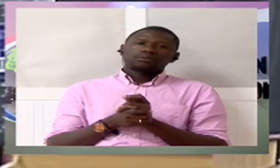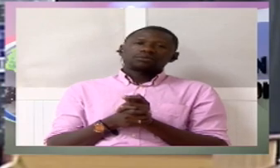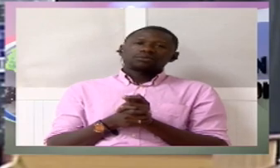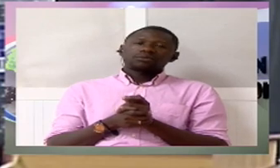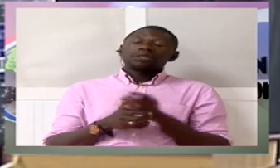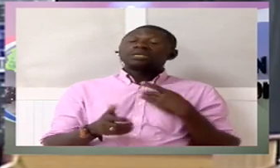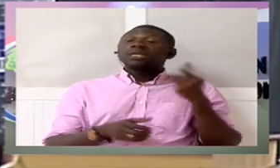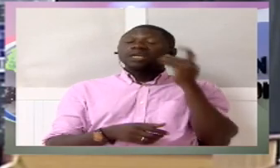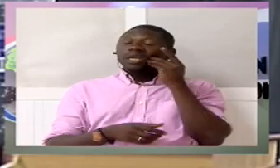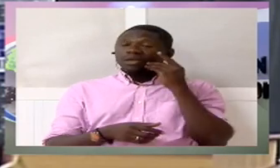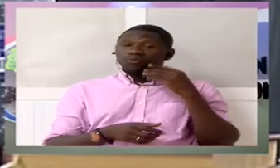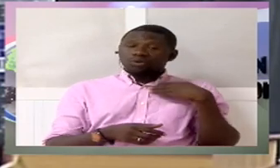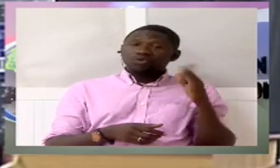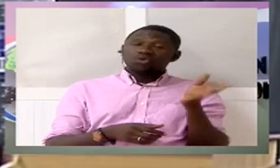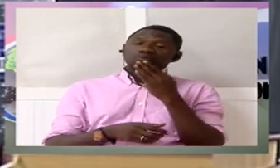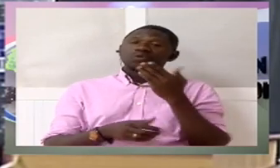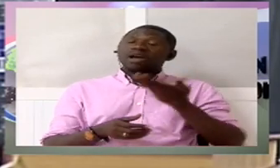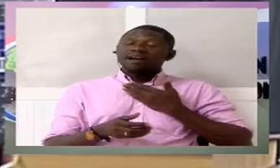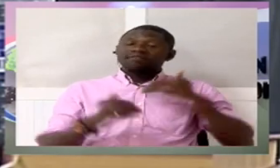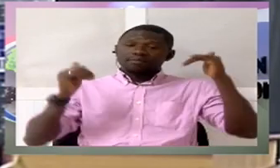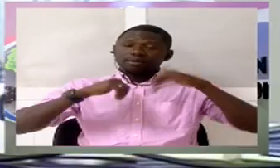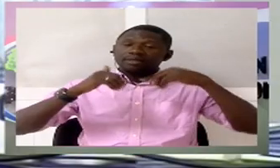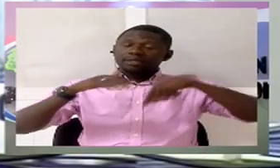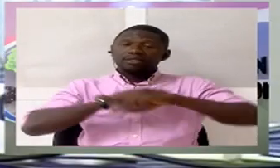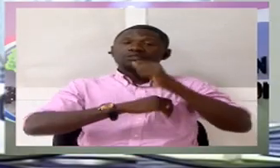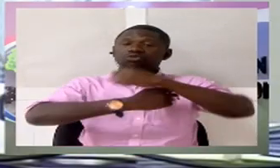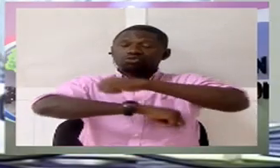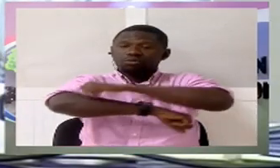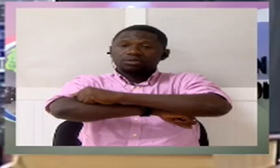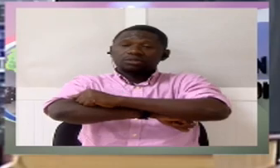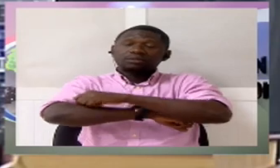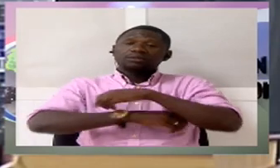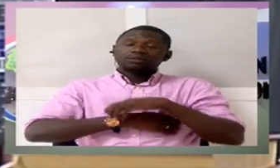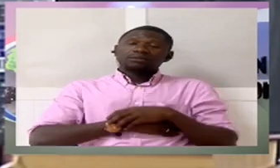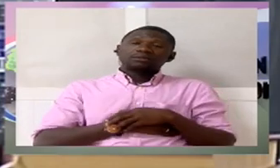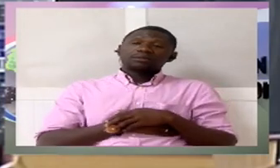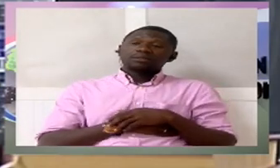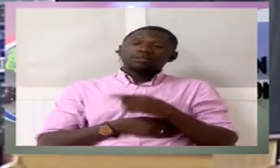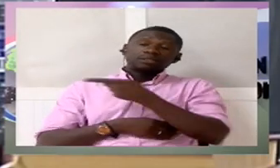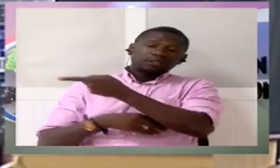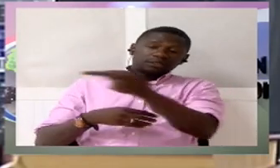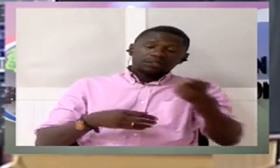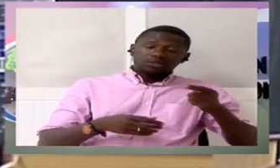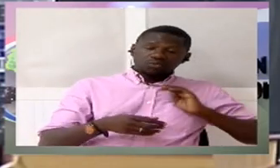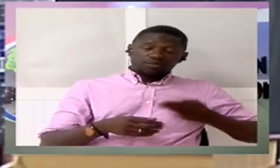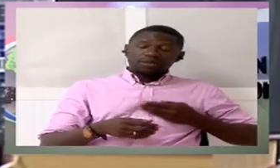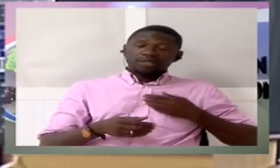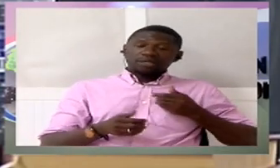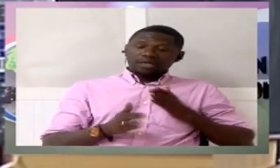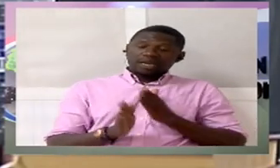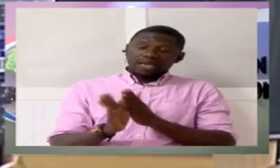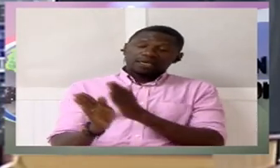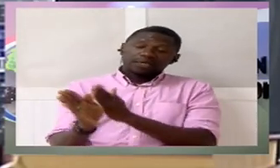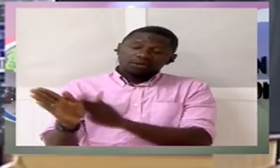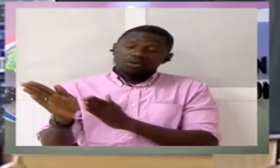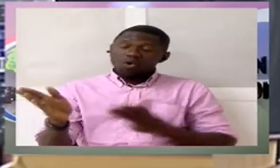Soma. The day was to come. He supposed to have a meeting in Soma. Mbutu ni musol nge line na bundato for Soma siloka. So I lined up